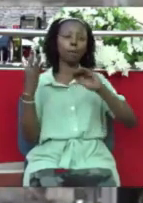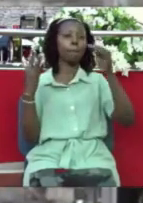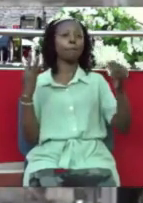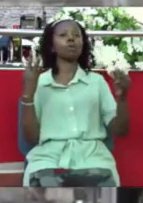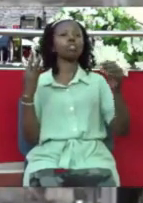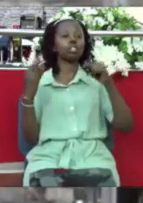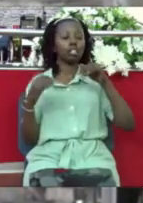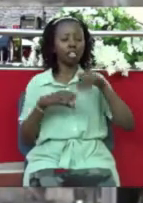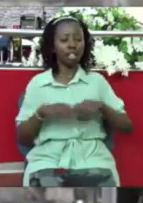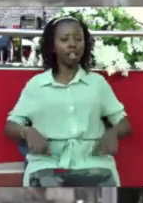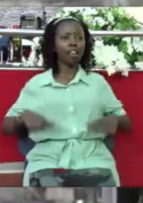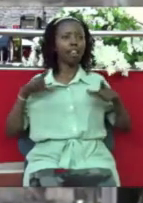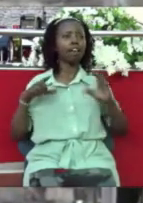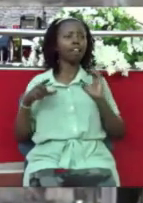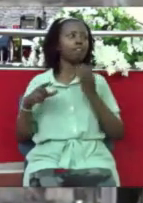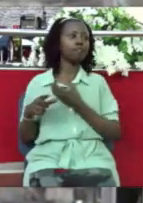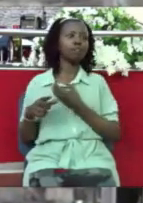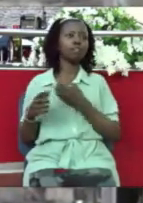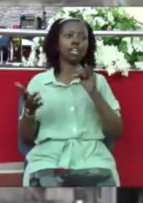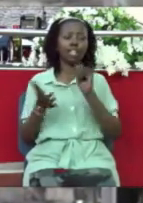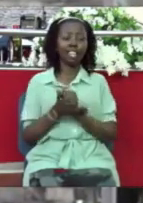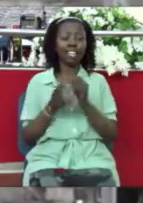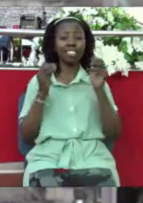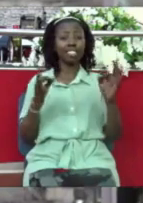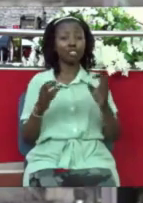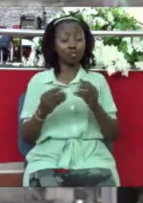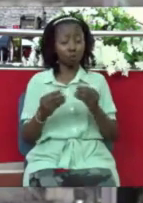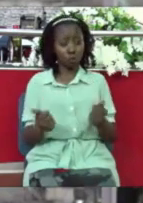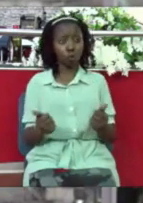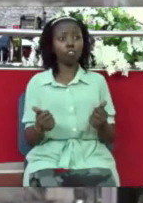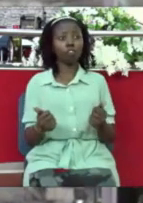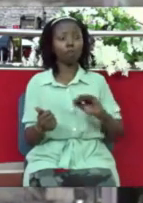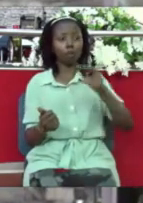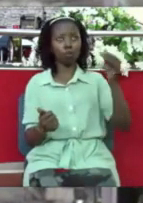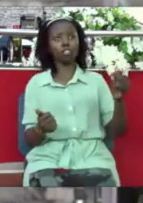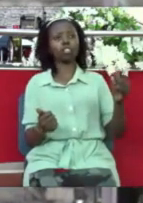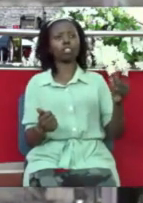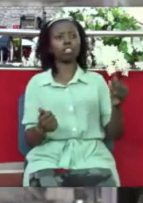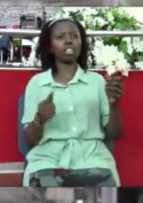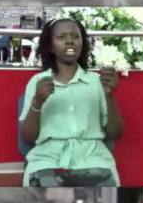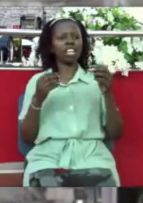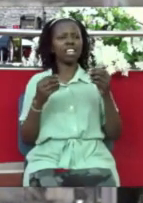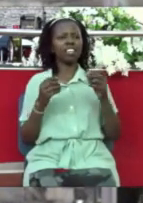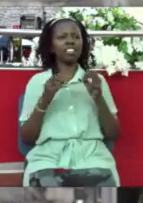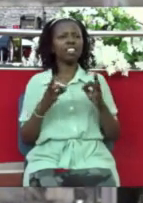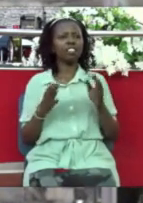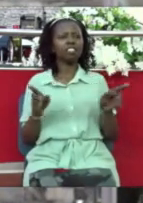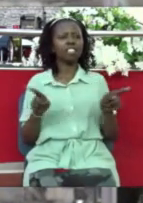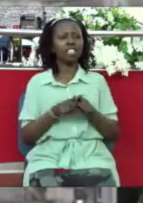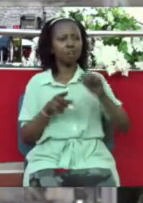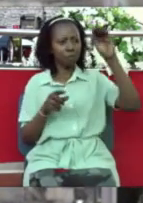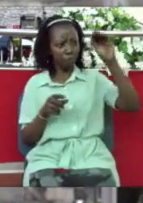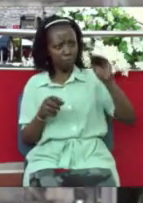our lives that if we deal with them, if we thrash them in